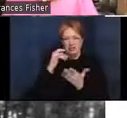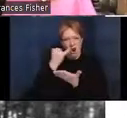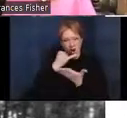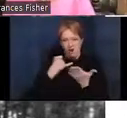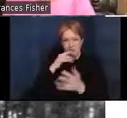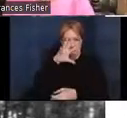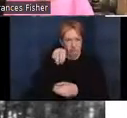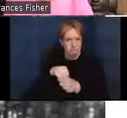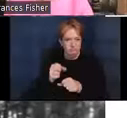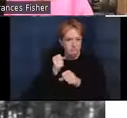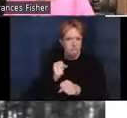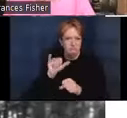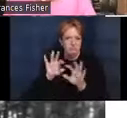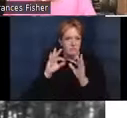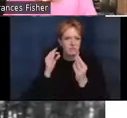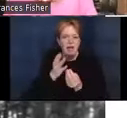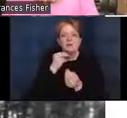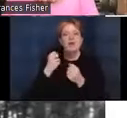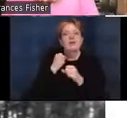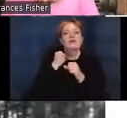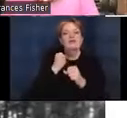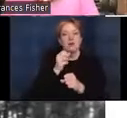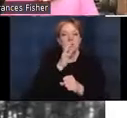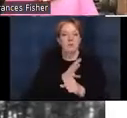family, and strong women were their calling card.